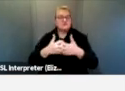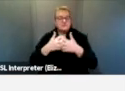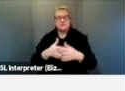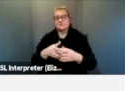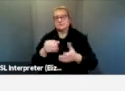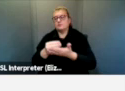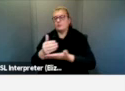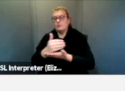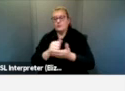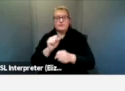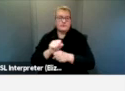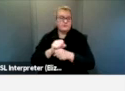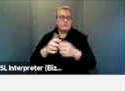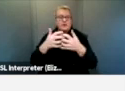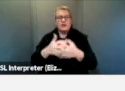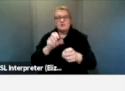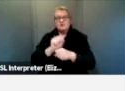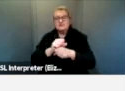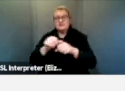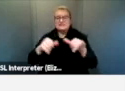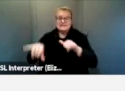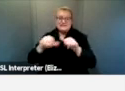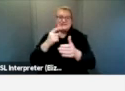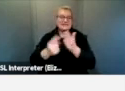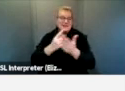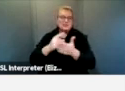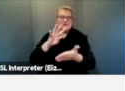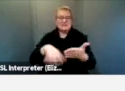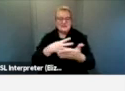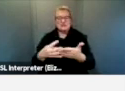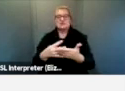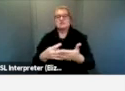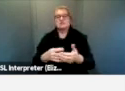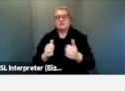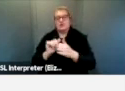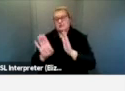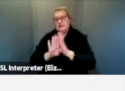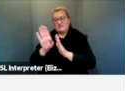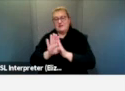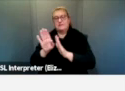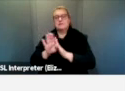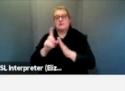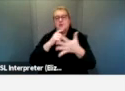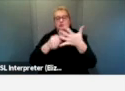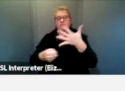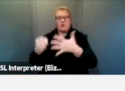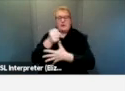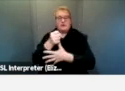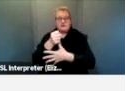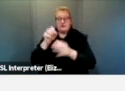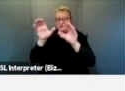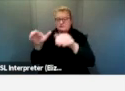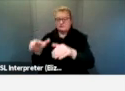labor, factory work, standardized hours and schedules, with these developments, employers began to prioritize people